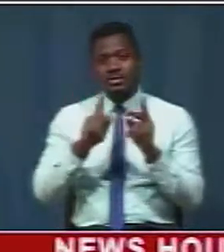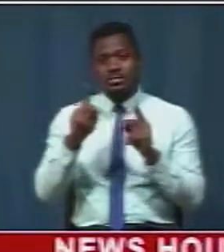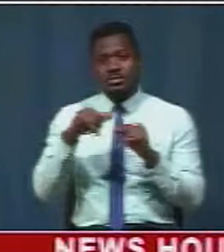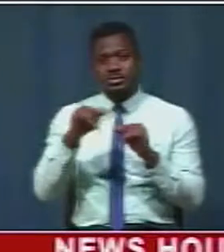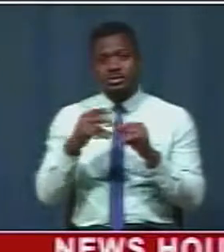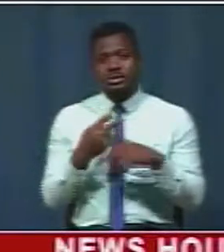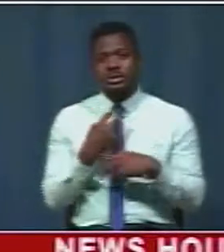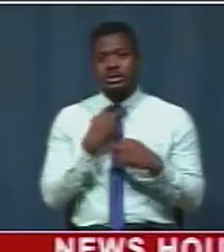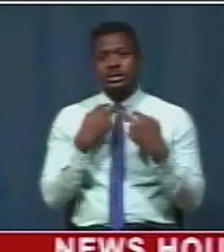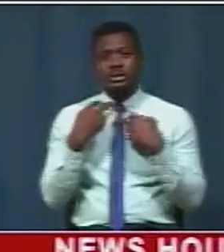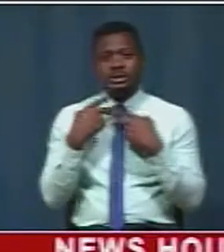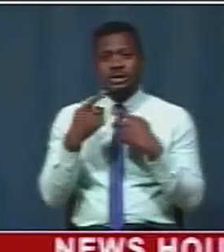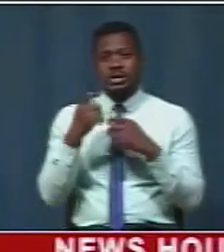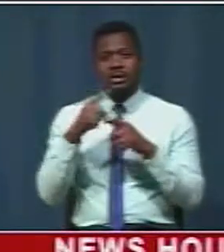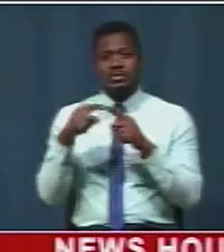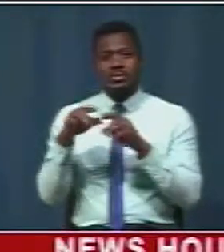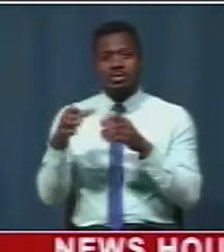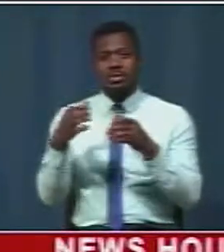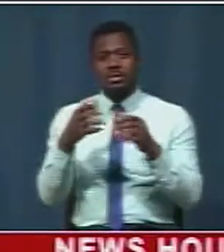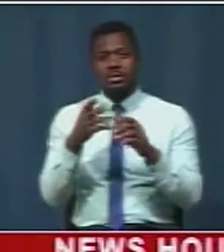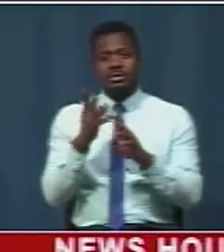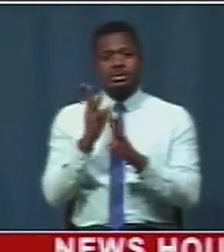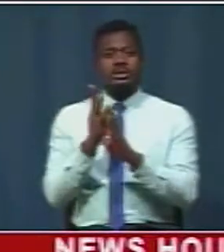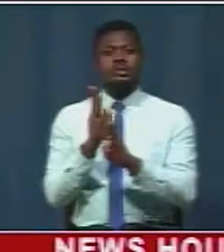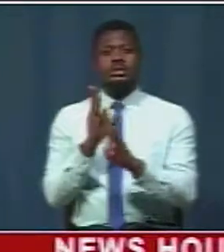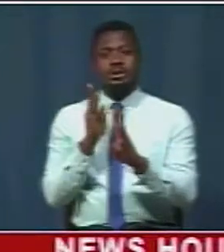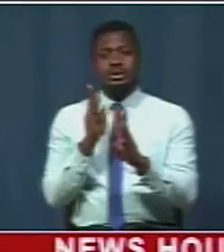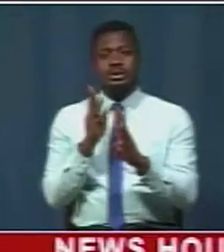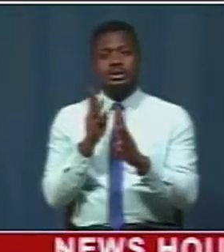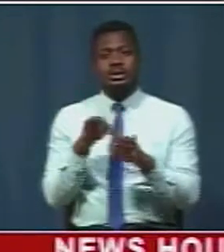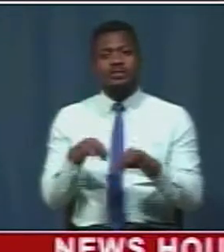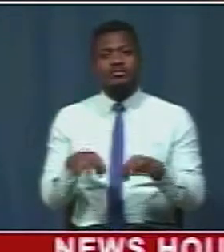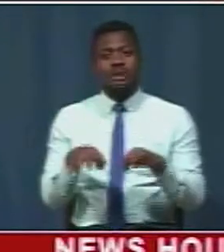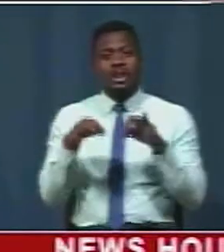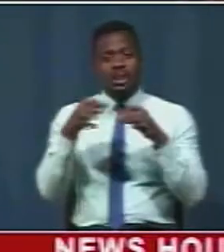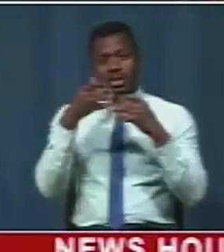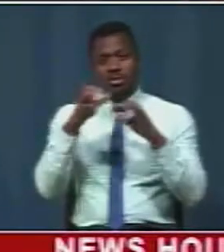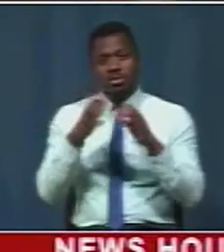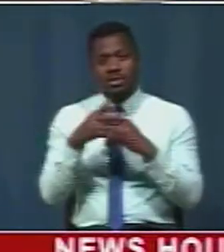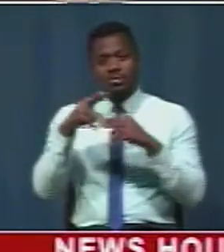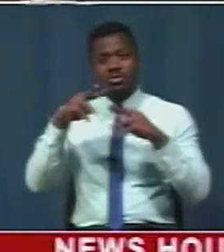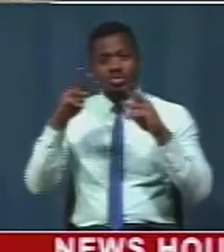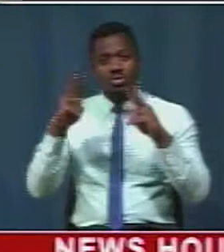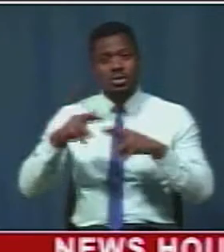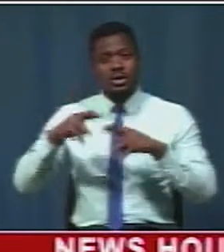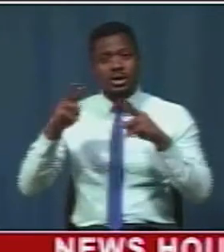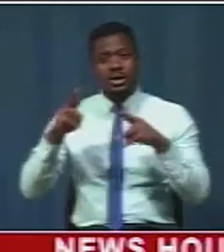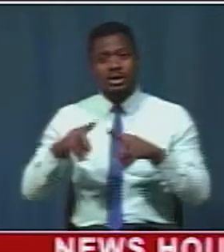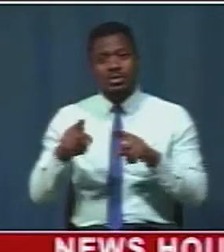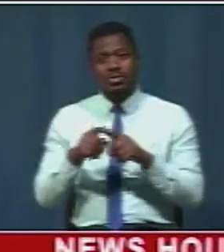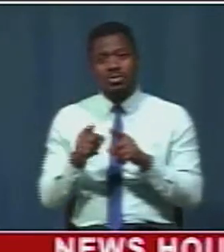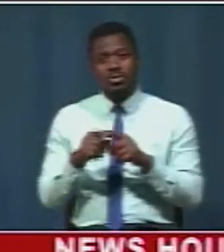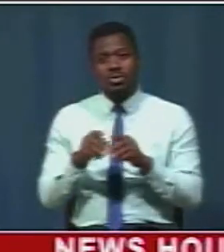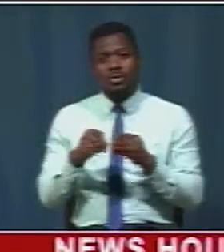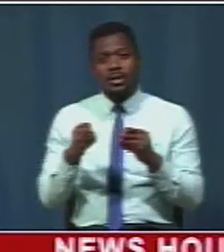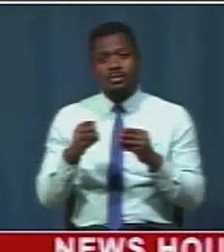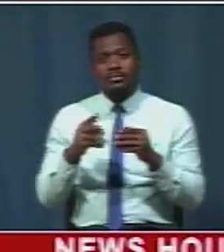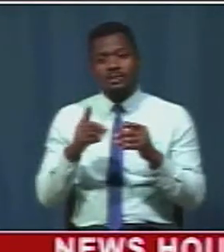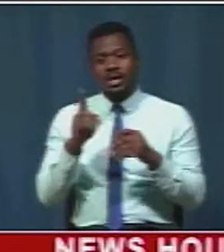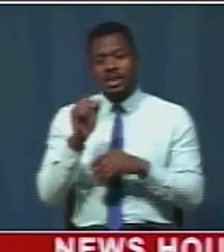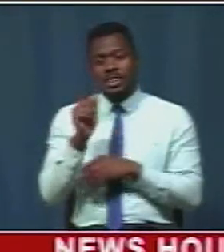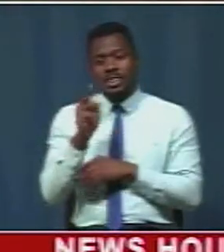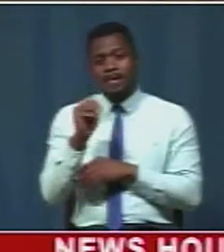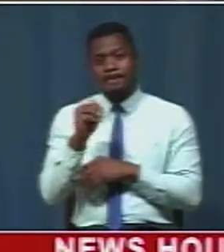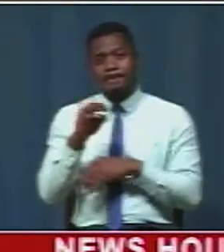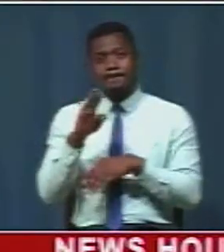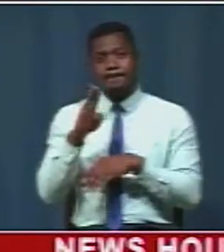stuck, leaving hundreds of commuters stranded. The floods caused by torrential rains and the opening of the Bagre Dam in